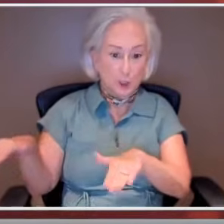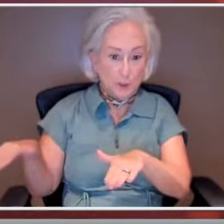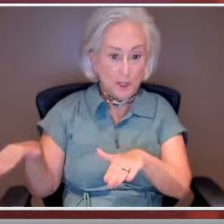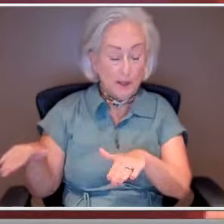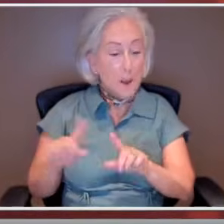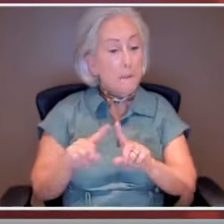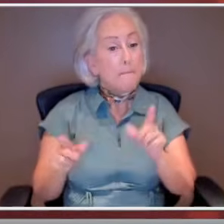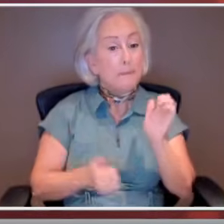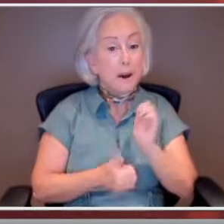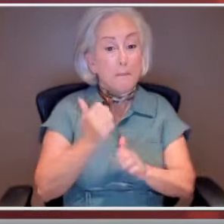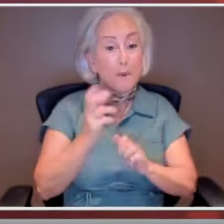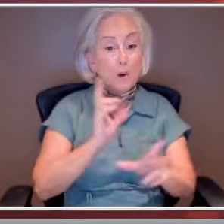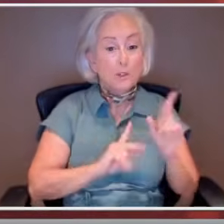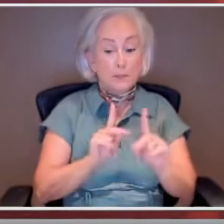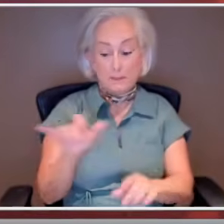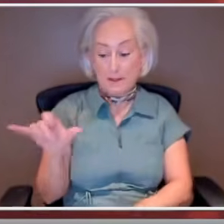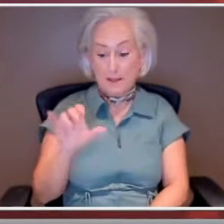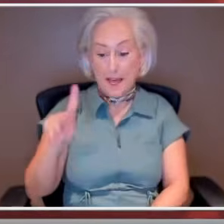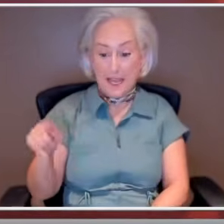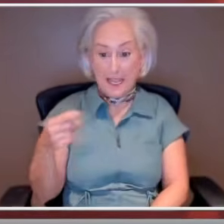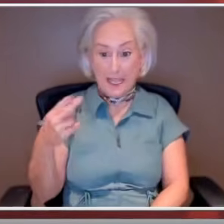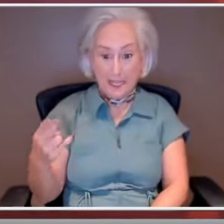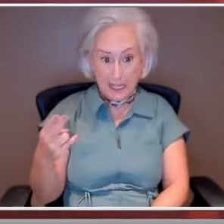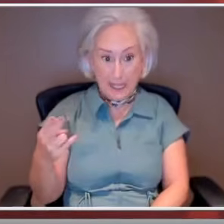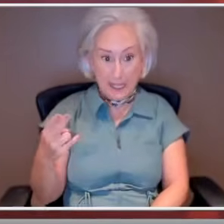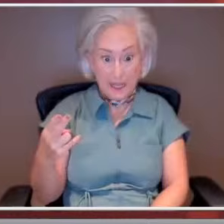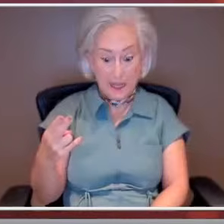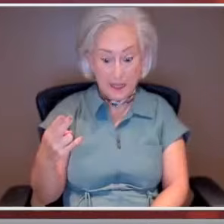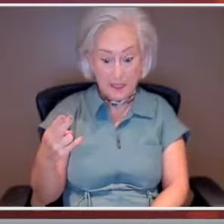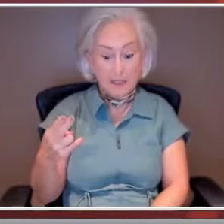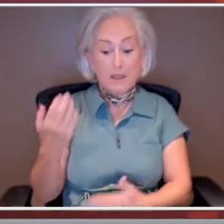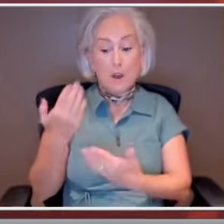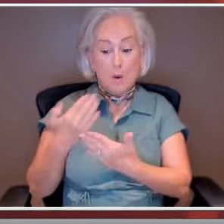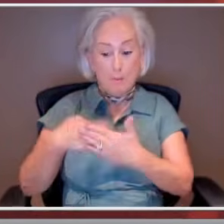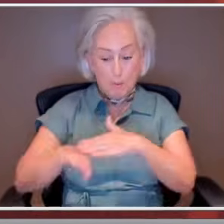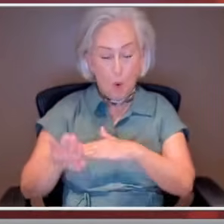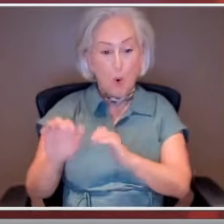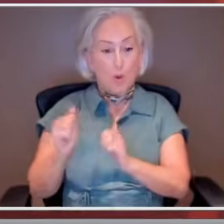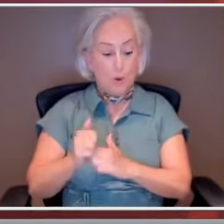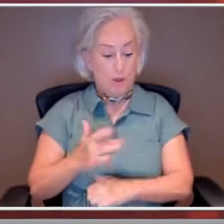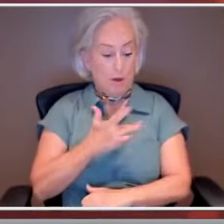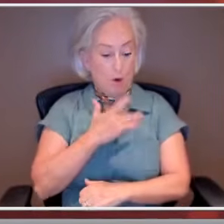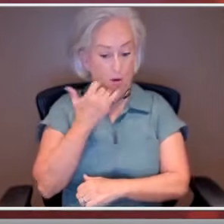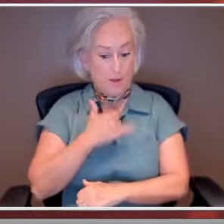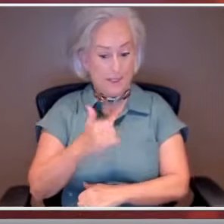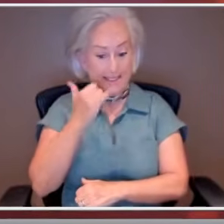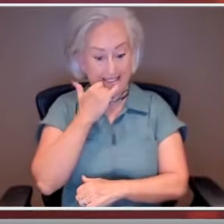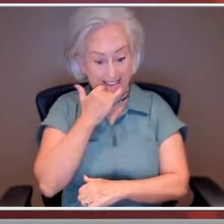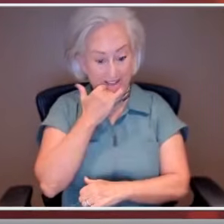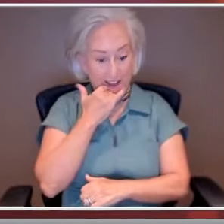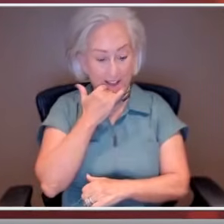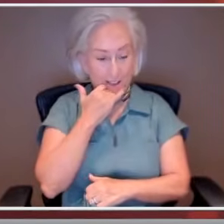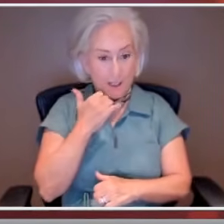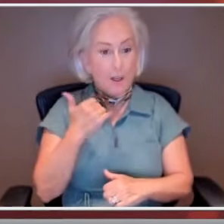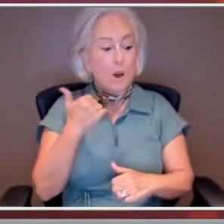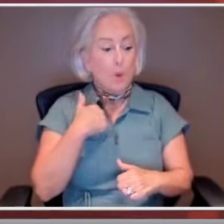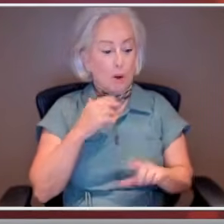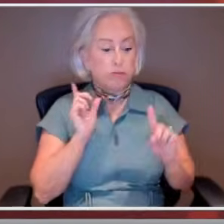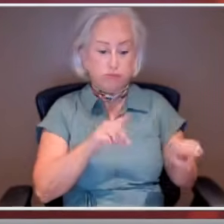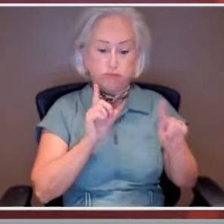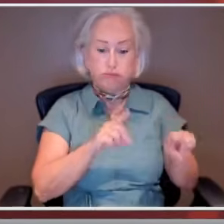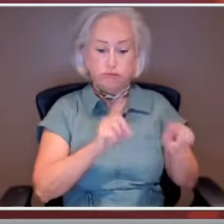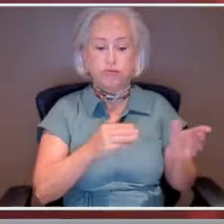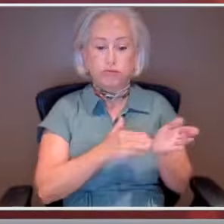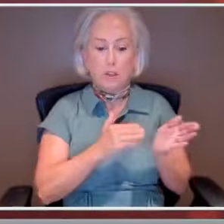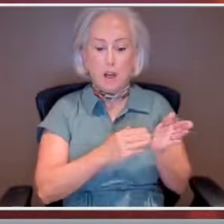congenital heart disease are going to spend a lot more of their life as adults than they are as children. And in fact, there's probably 3 times as many adults with congenital heart disease living